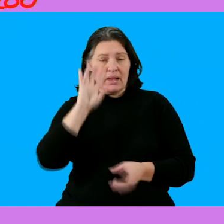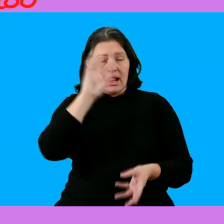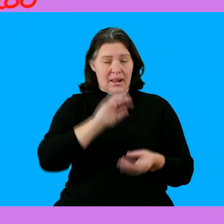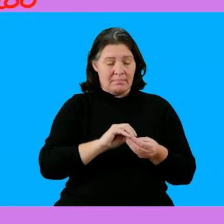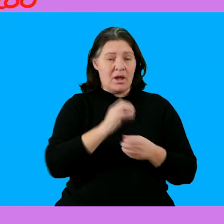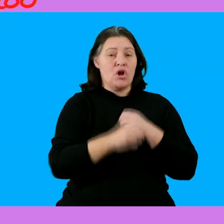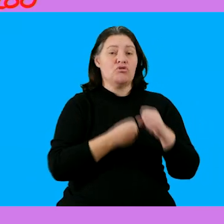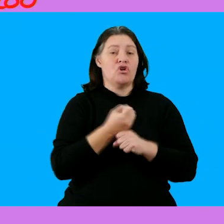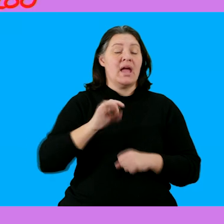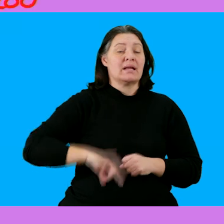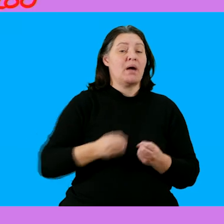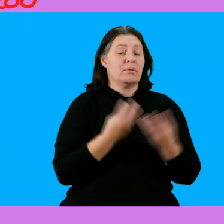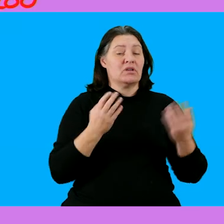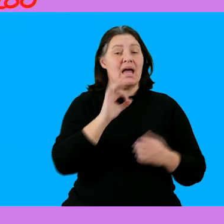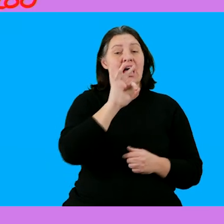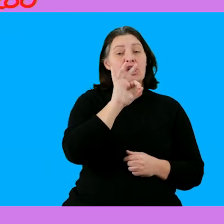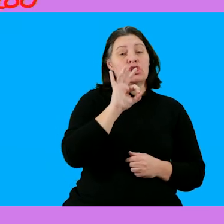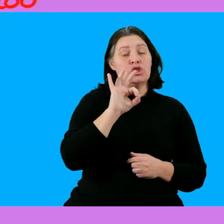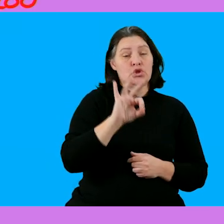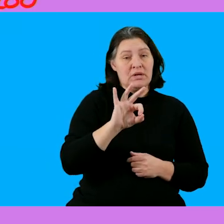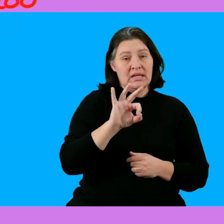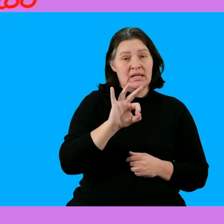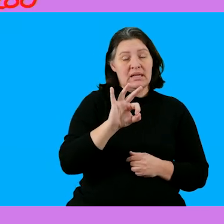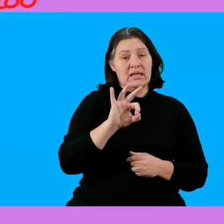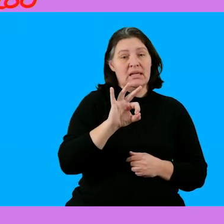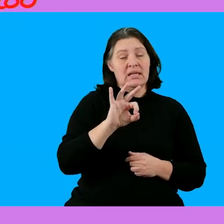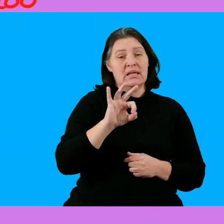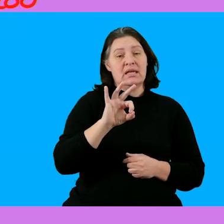a gross annual income of